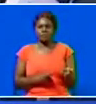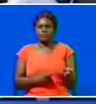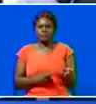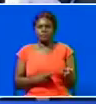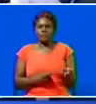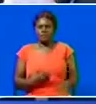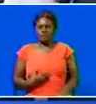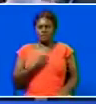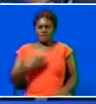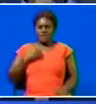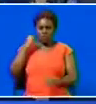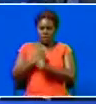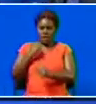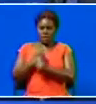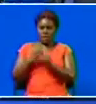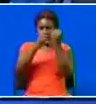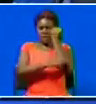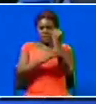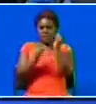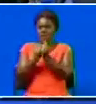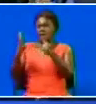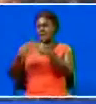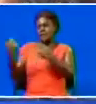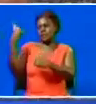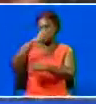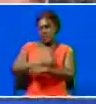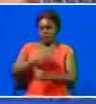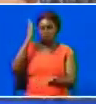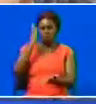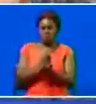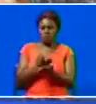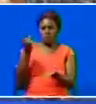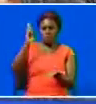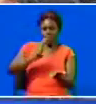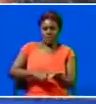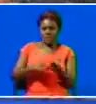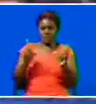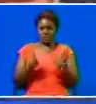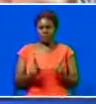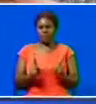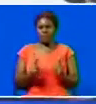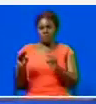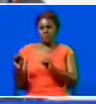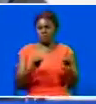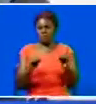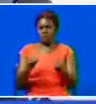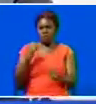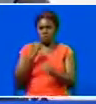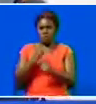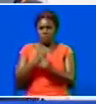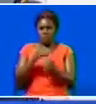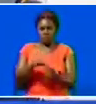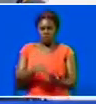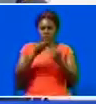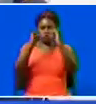All foreigners working in the country now have 19 days to verify and register their work permits. Immigration employees at this special